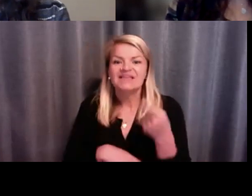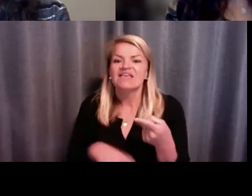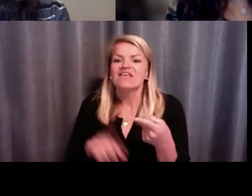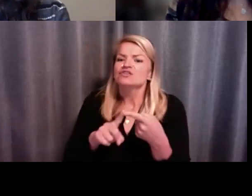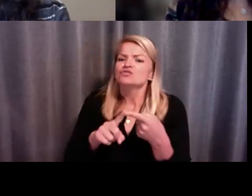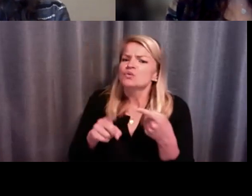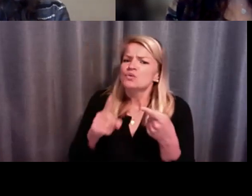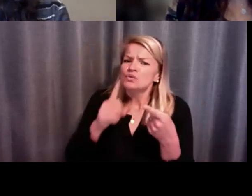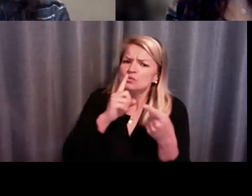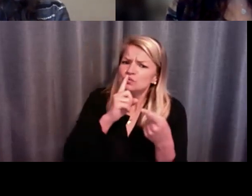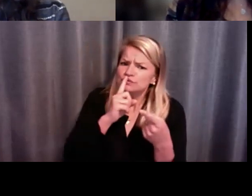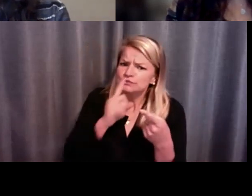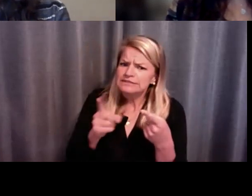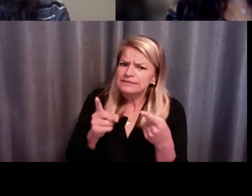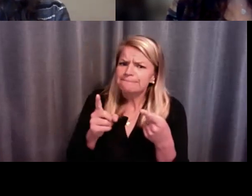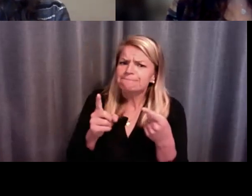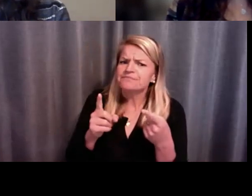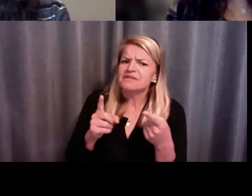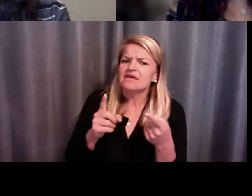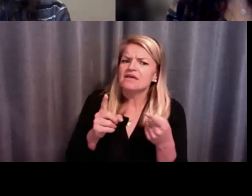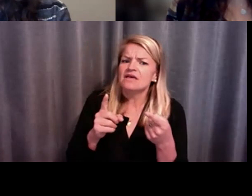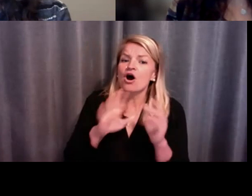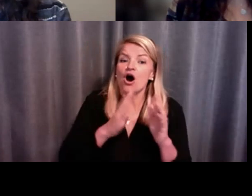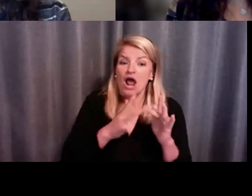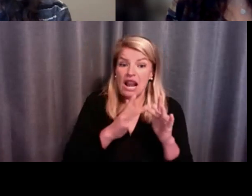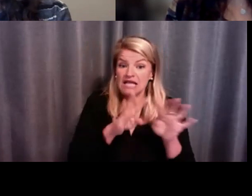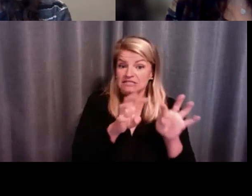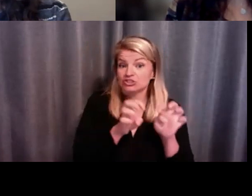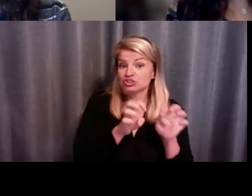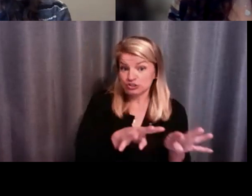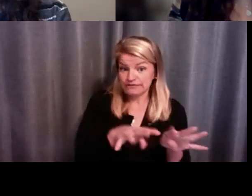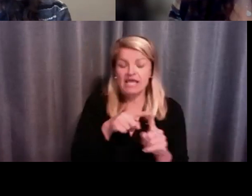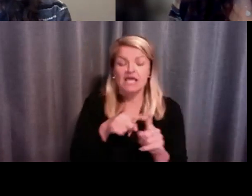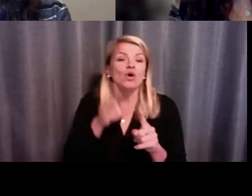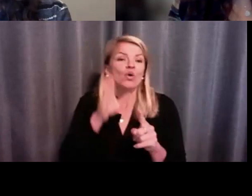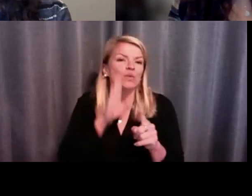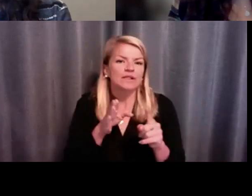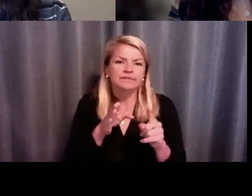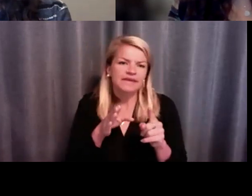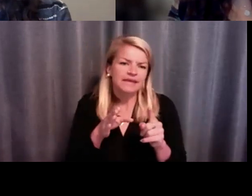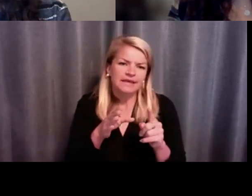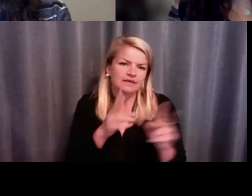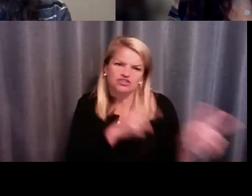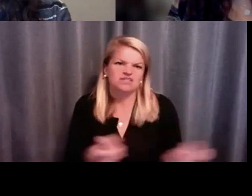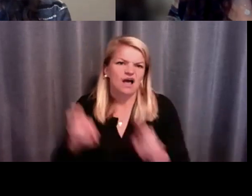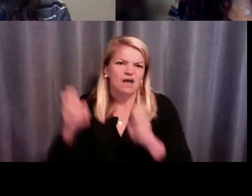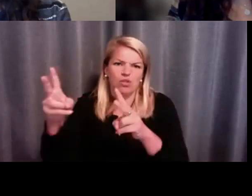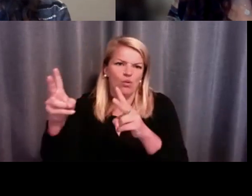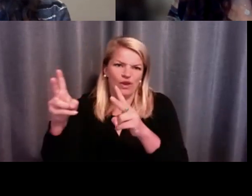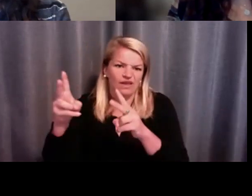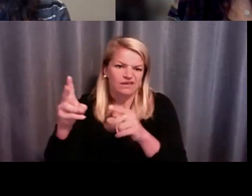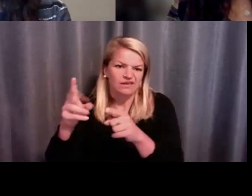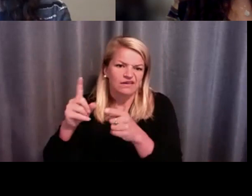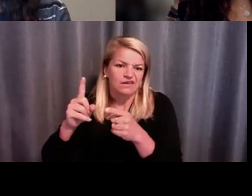The online survey will be, we are uploading that to the platform that we are going